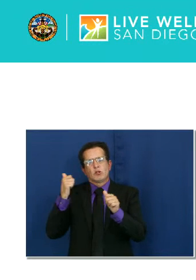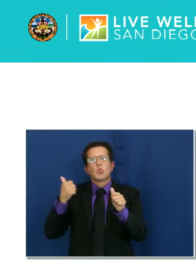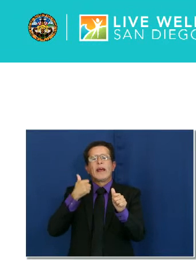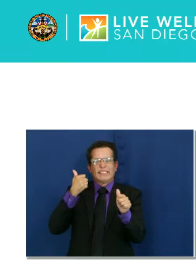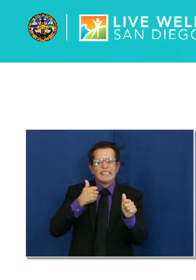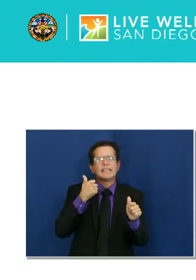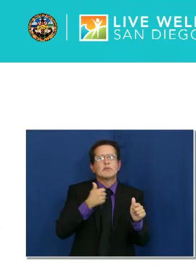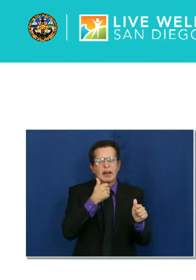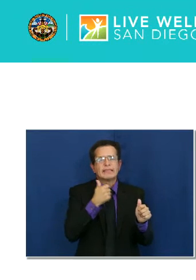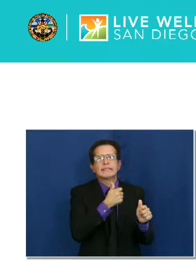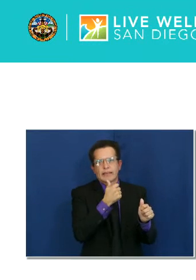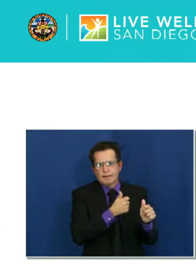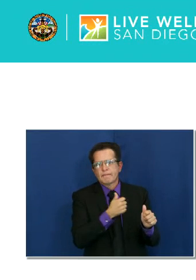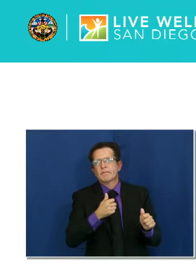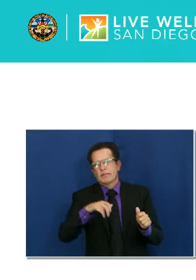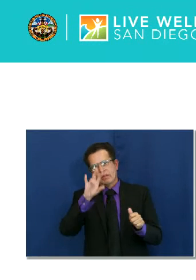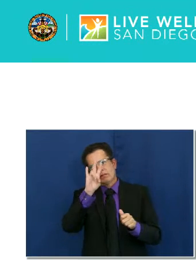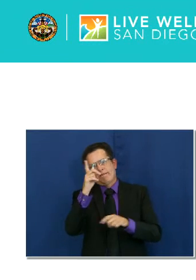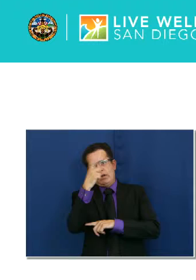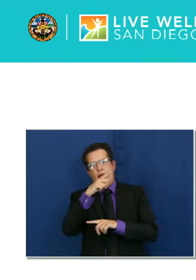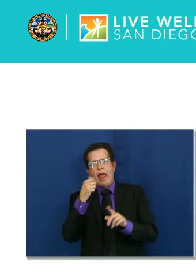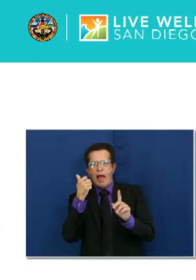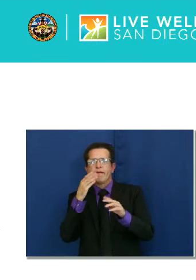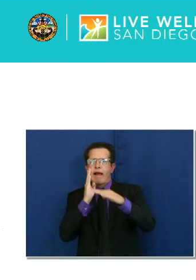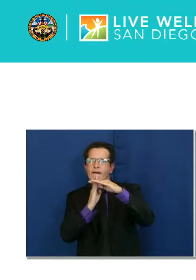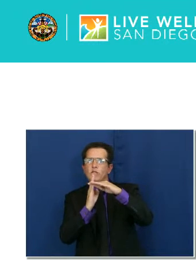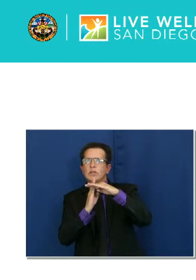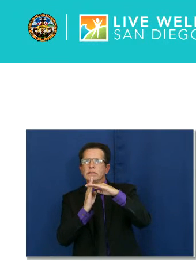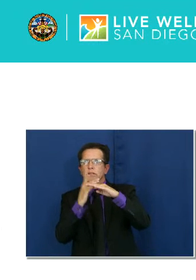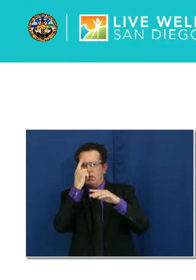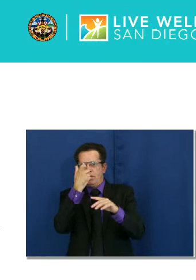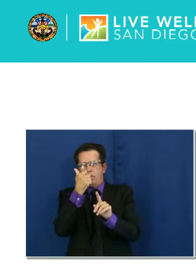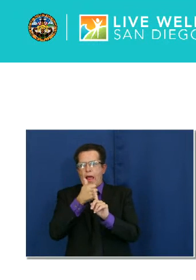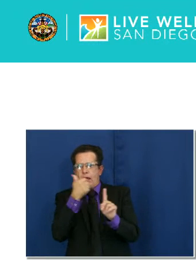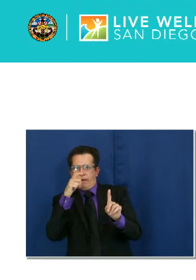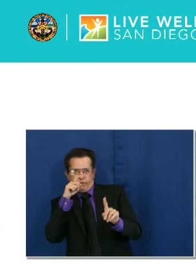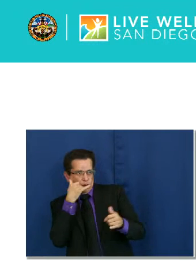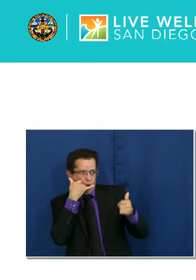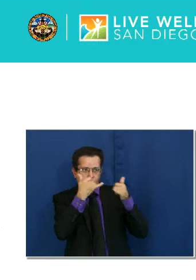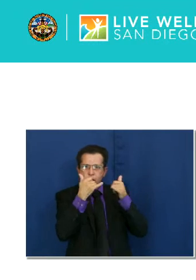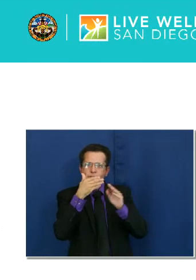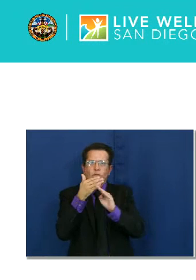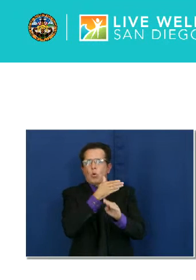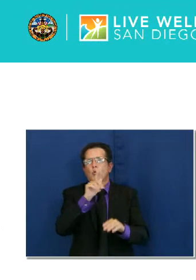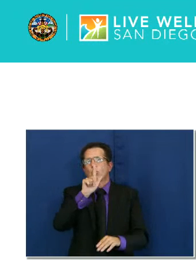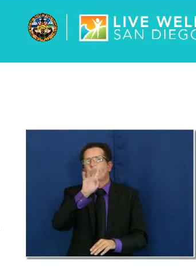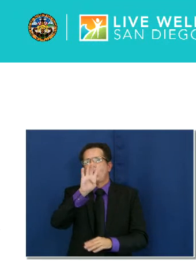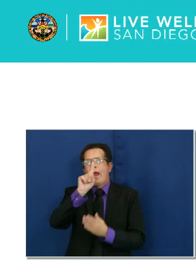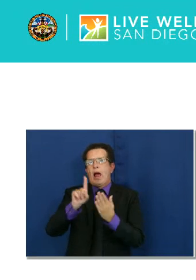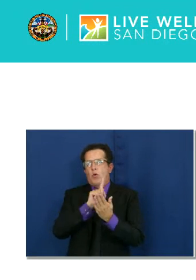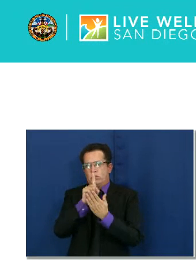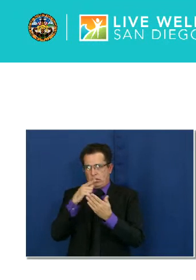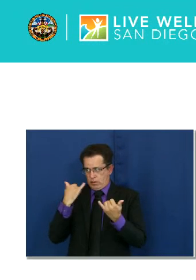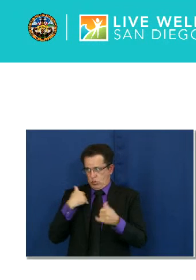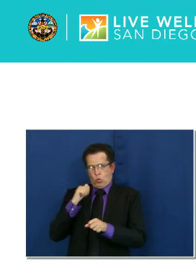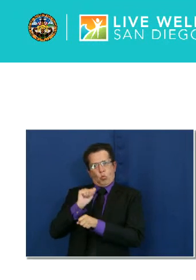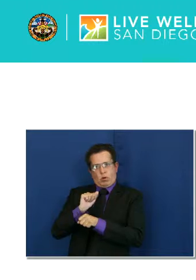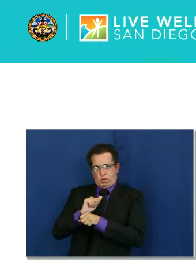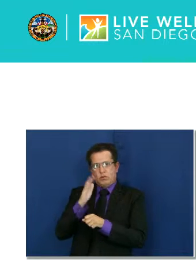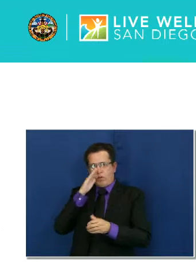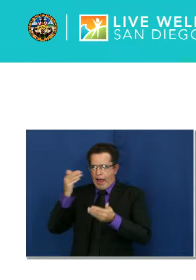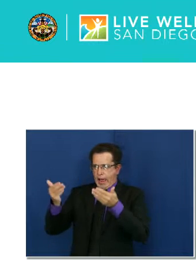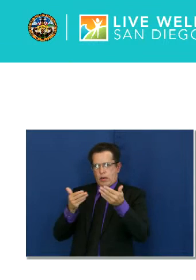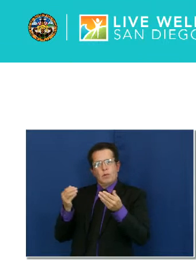of the 7-day average of investigations initiated within 24 hours. We are working to address this. We're bringing on